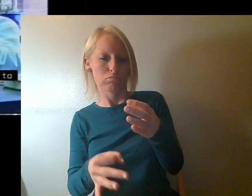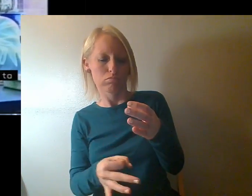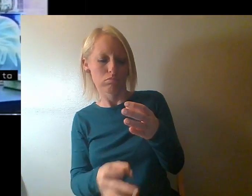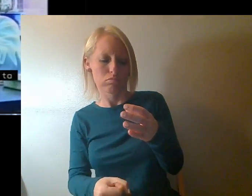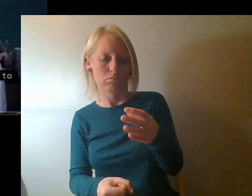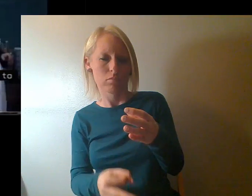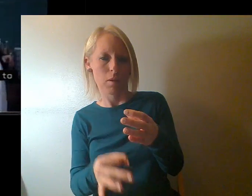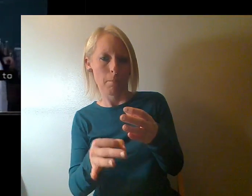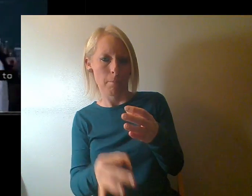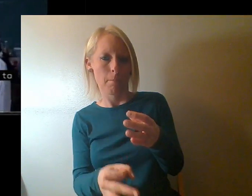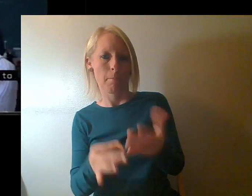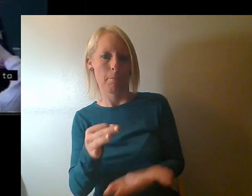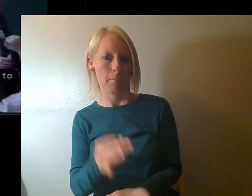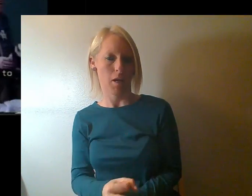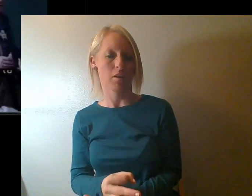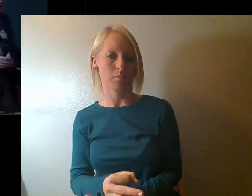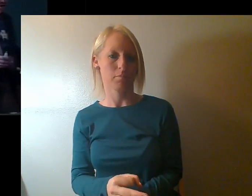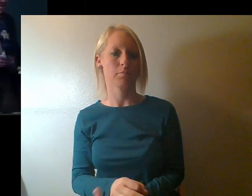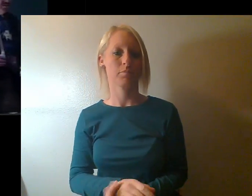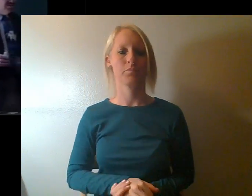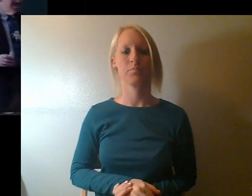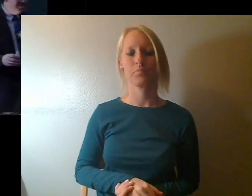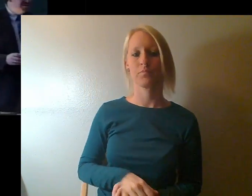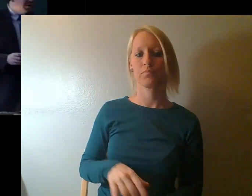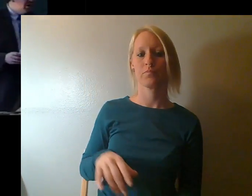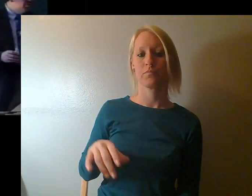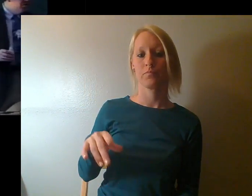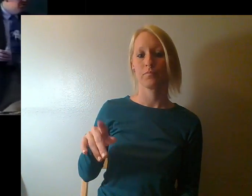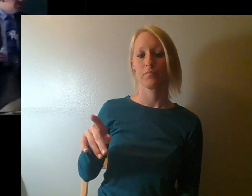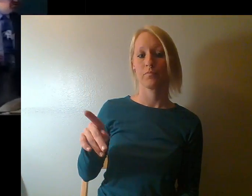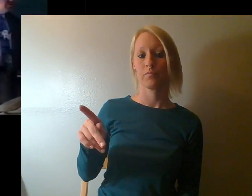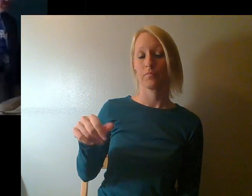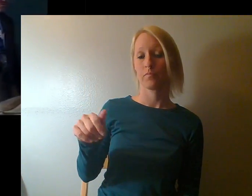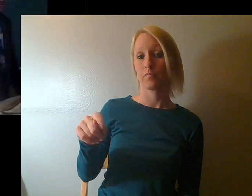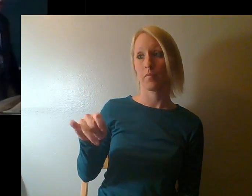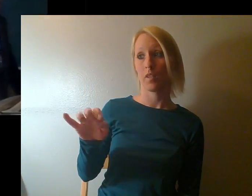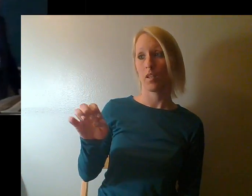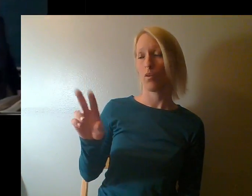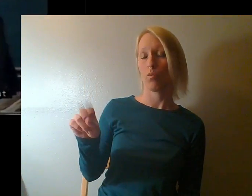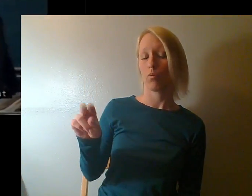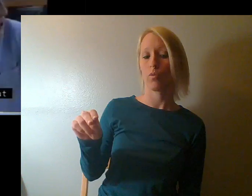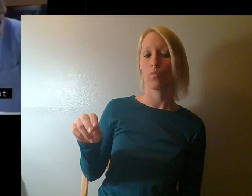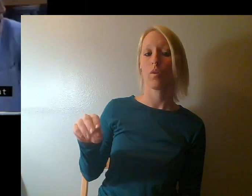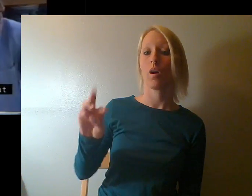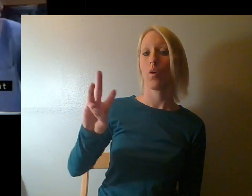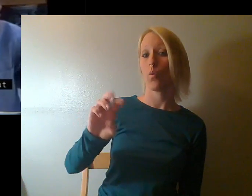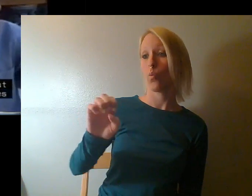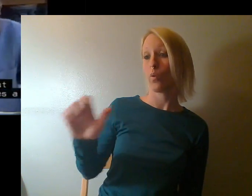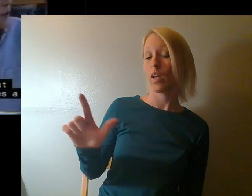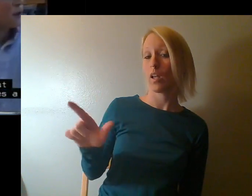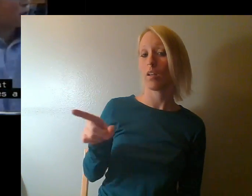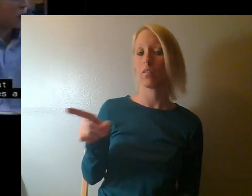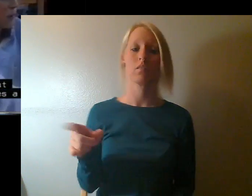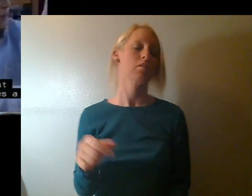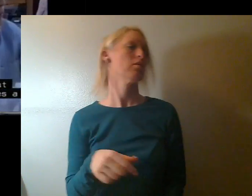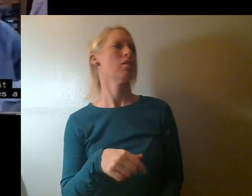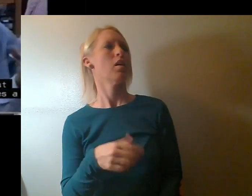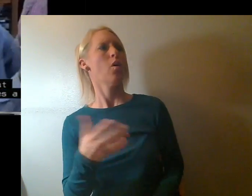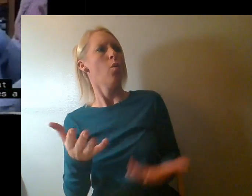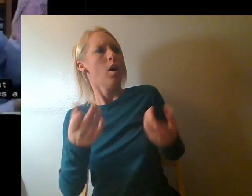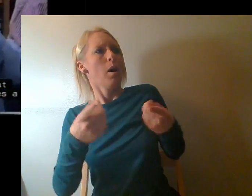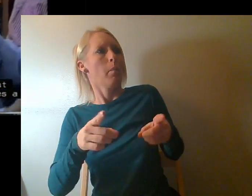down, all right? Katie, no? Okay, Will? What happens when you pour milk in it? It sort